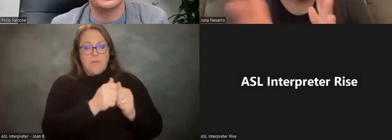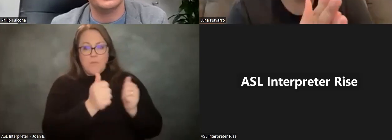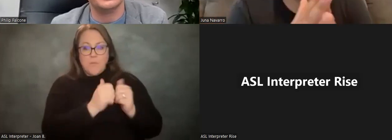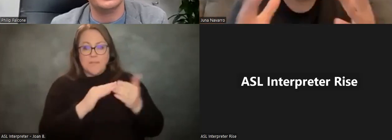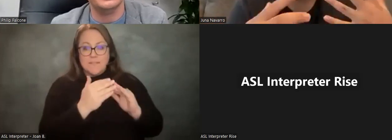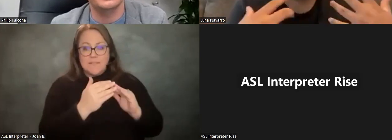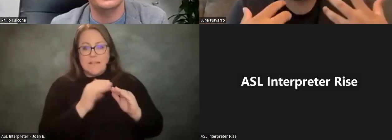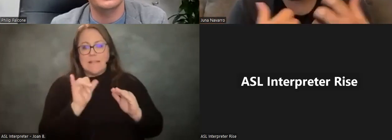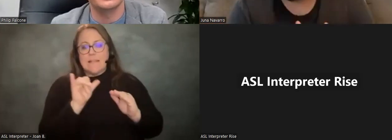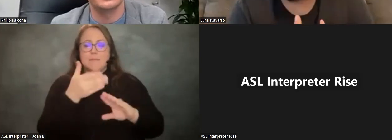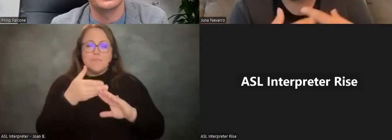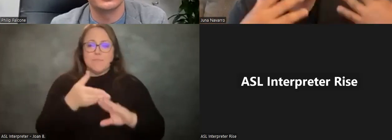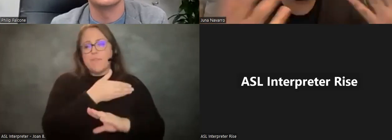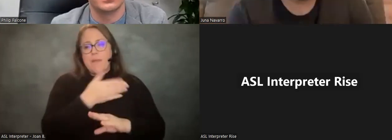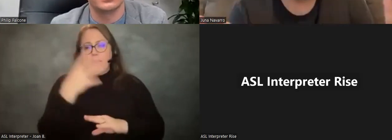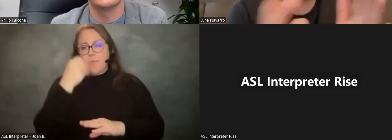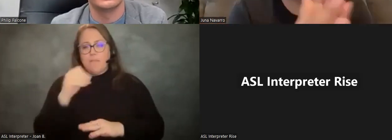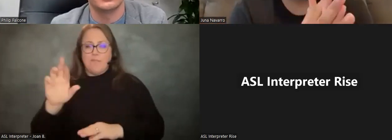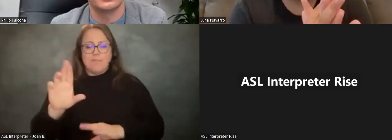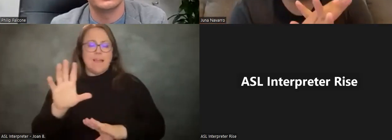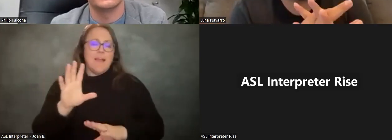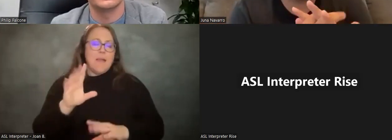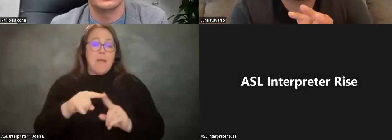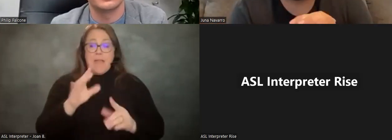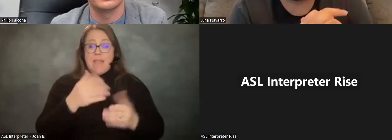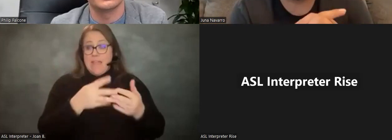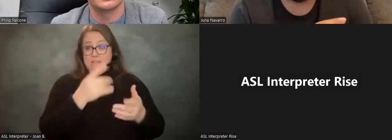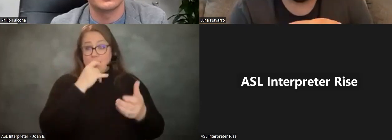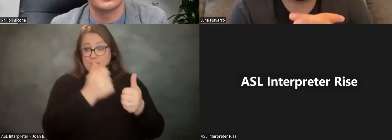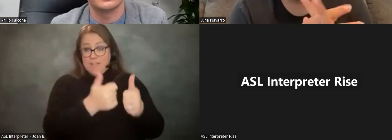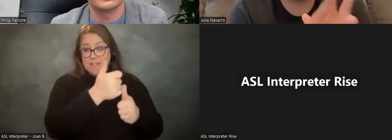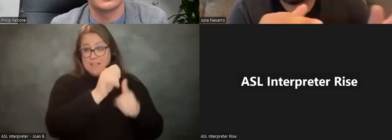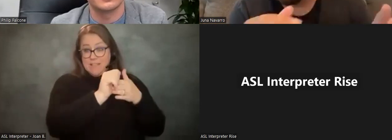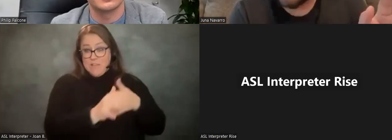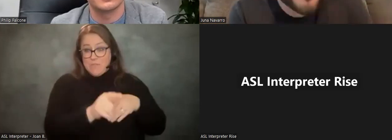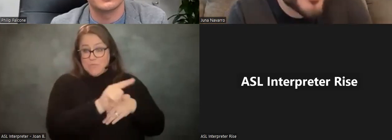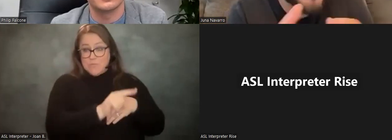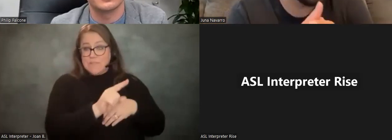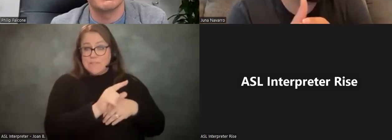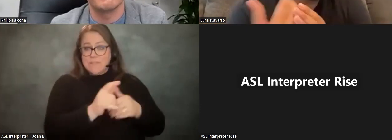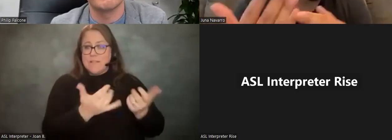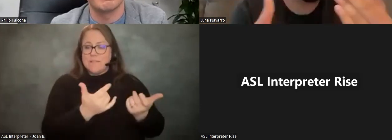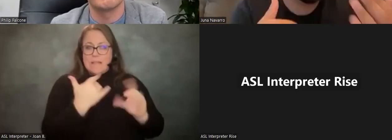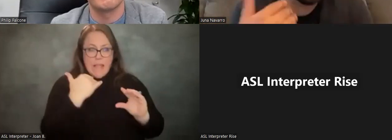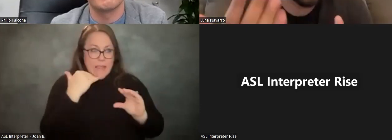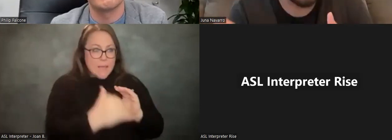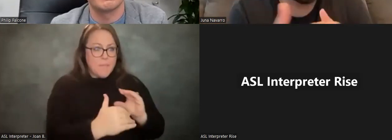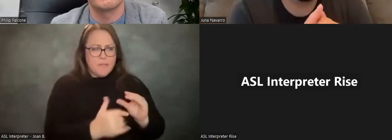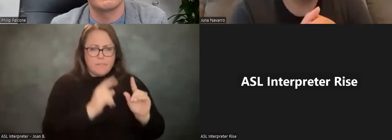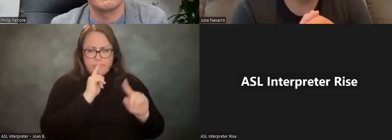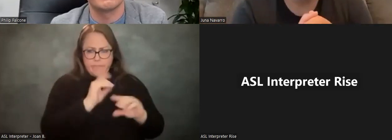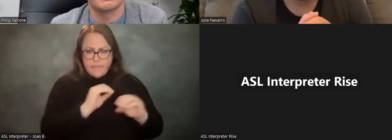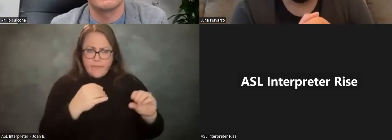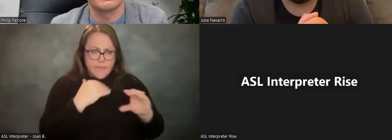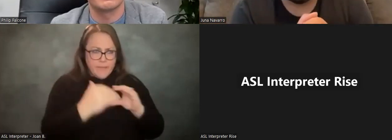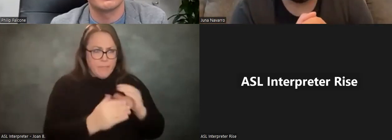pre-Beautify Riverside and saying like even the leaders that you work with not responding to your emails, not really getting back to